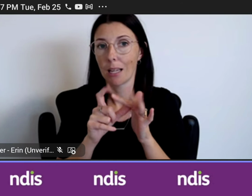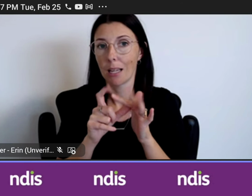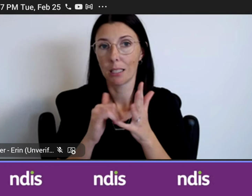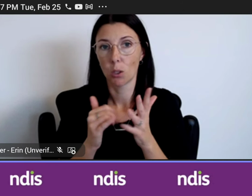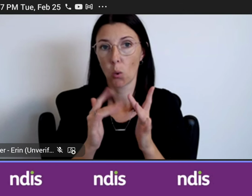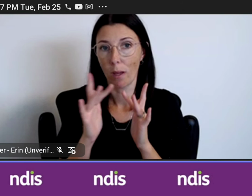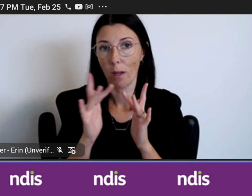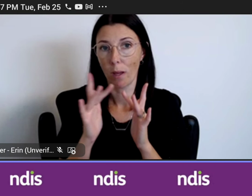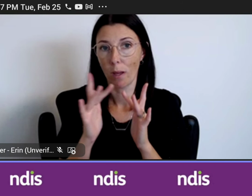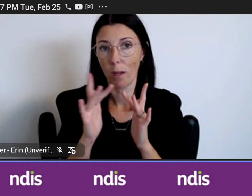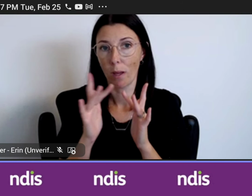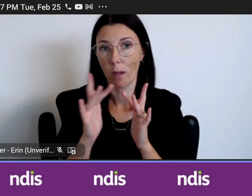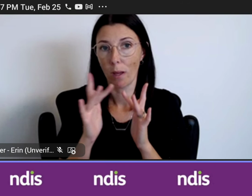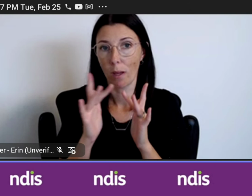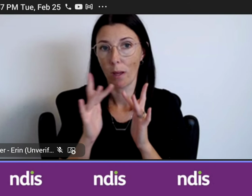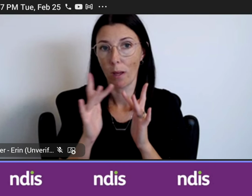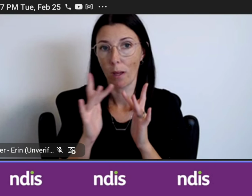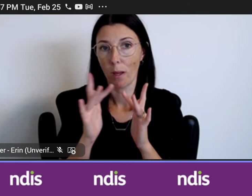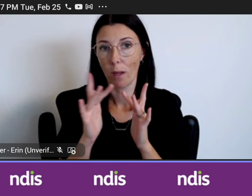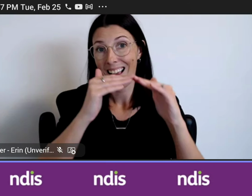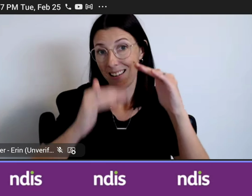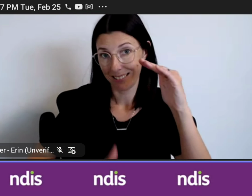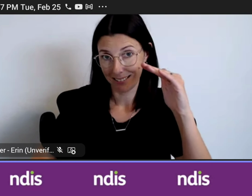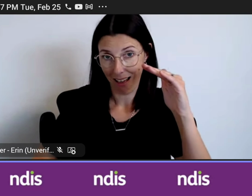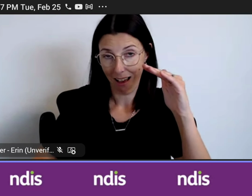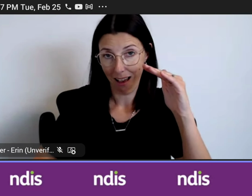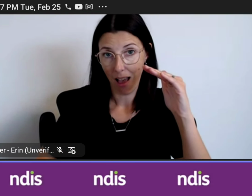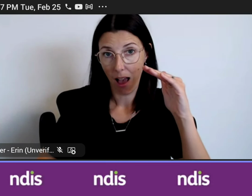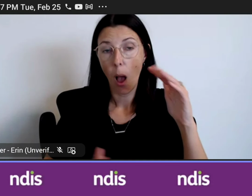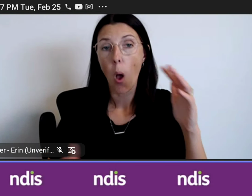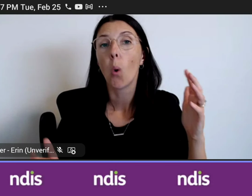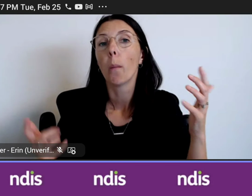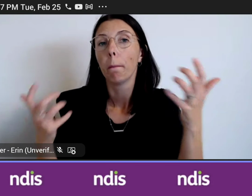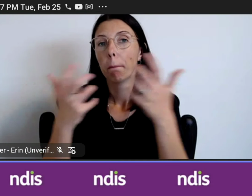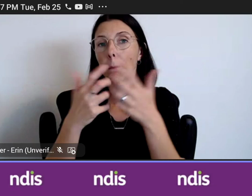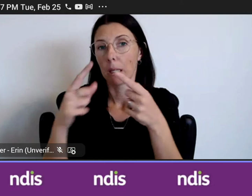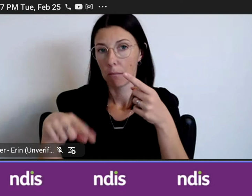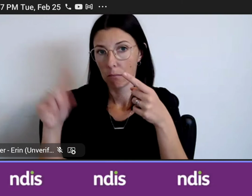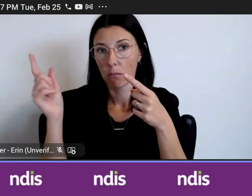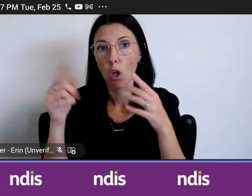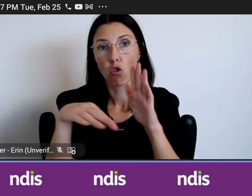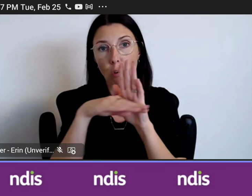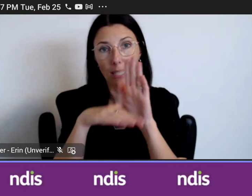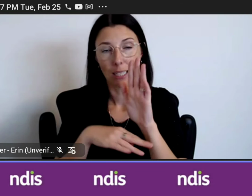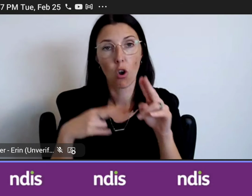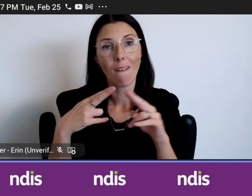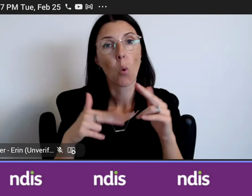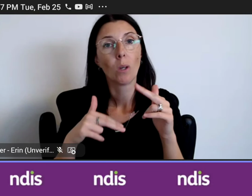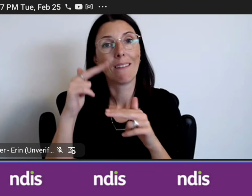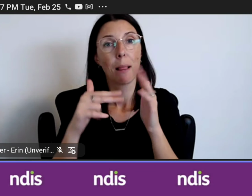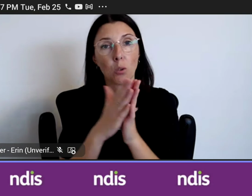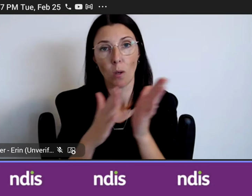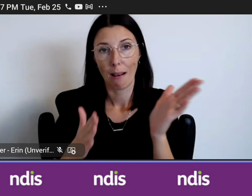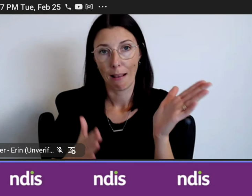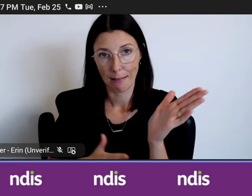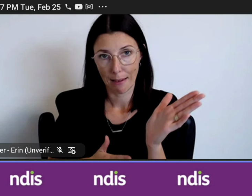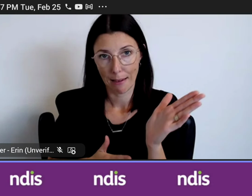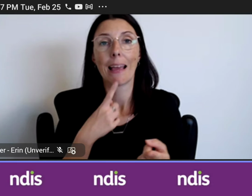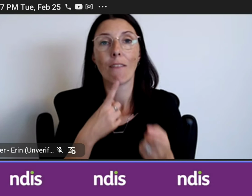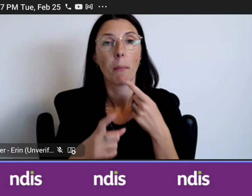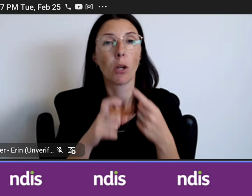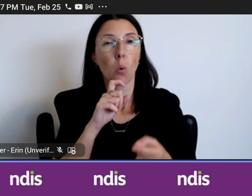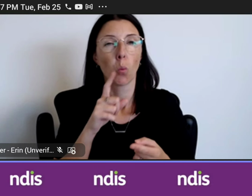children younger than 6 years old who meet the criteria for developmental delay, the information will say they are eligible